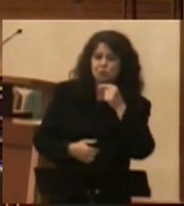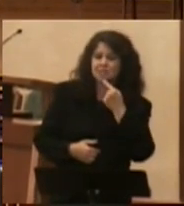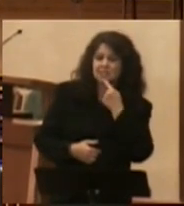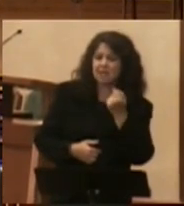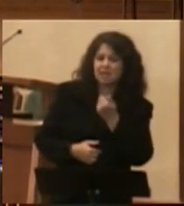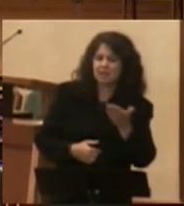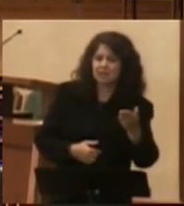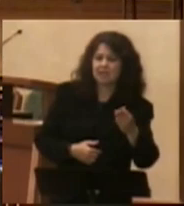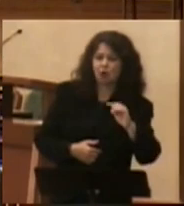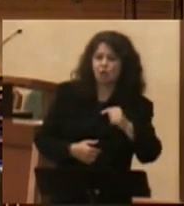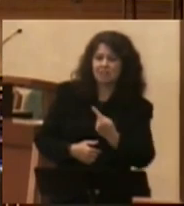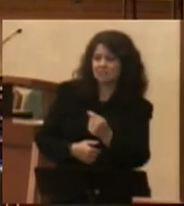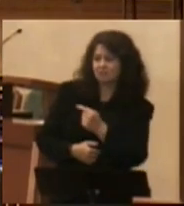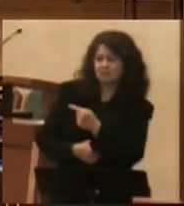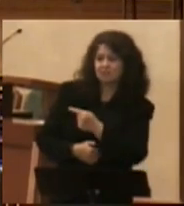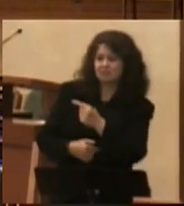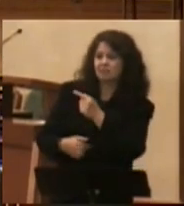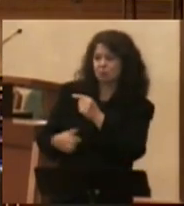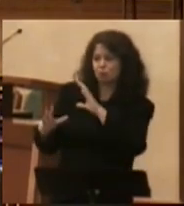were wasting their breath.